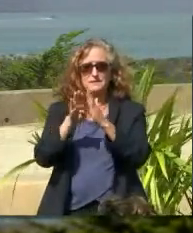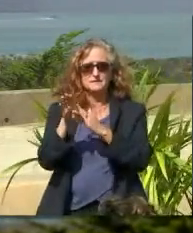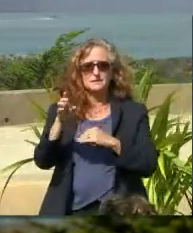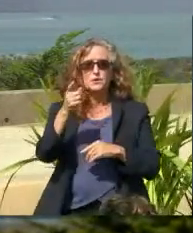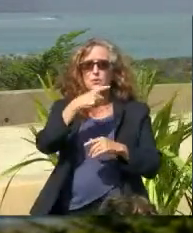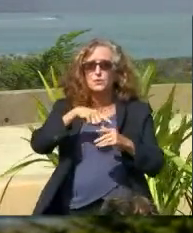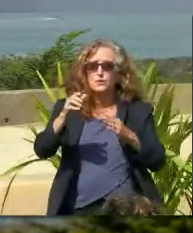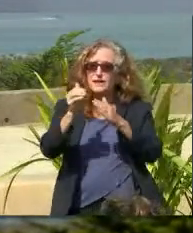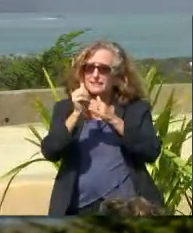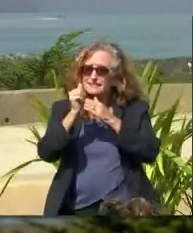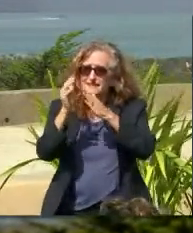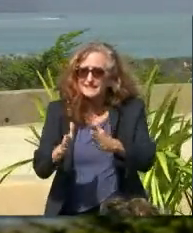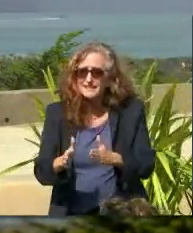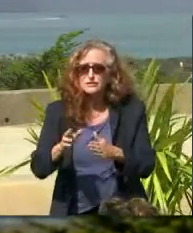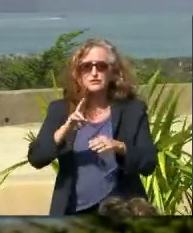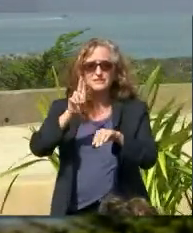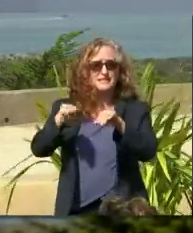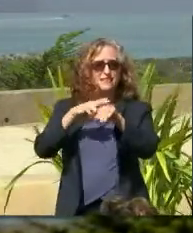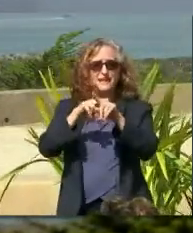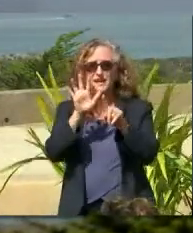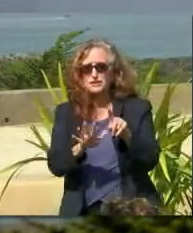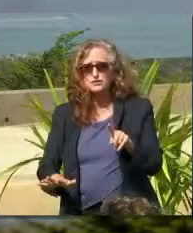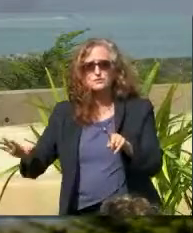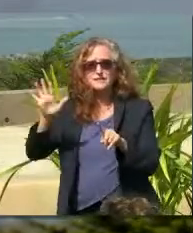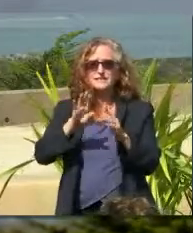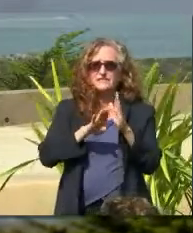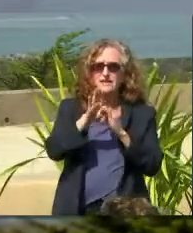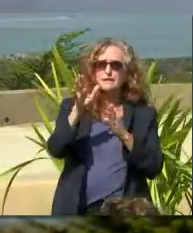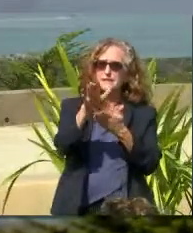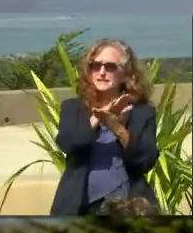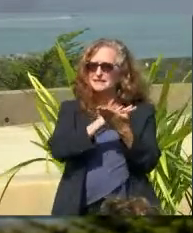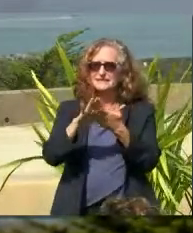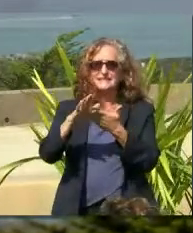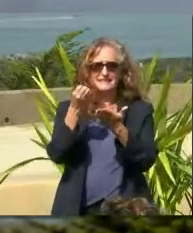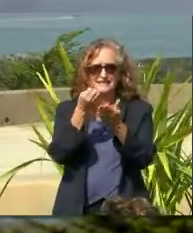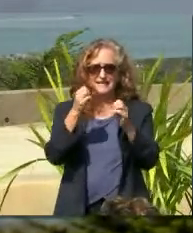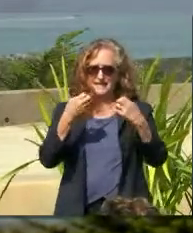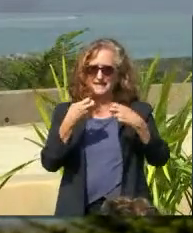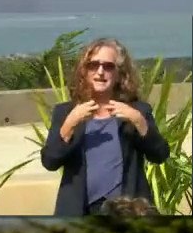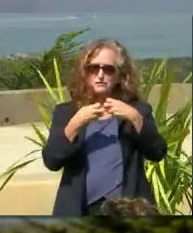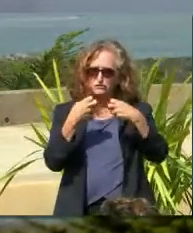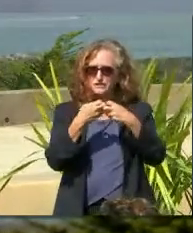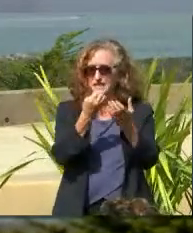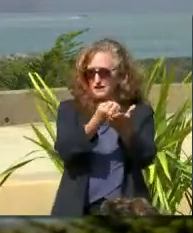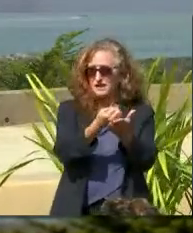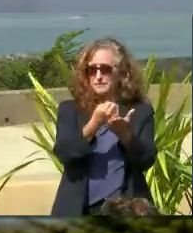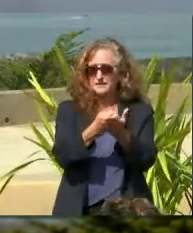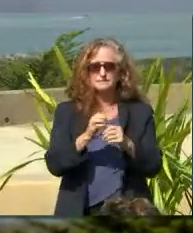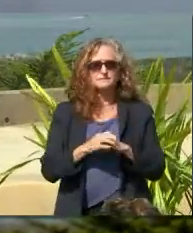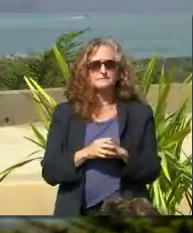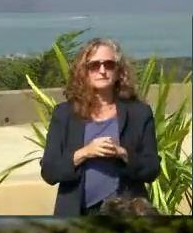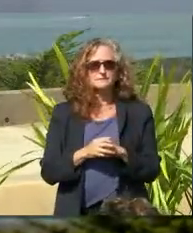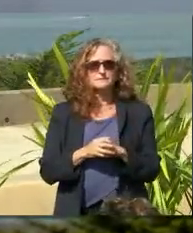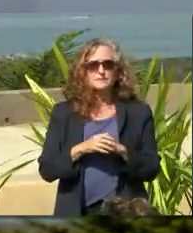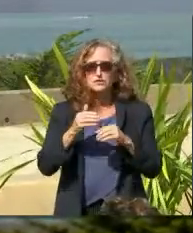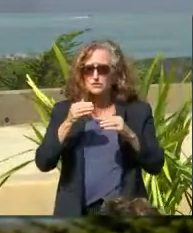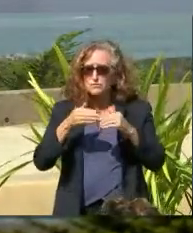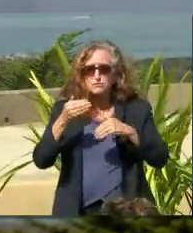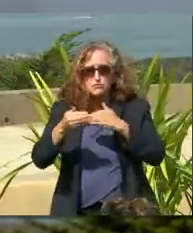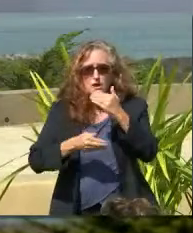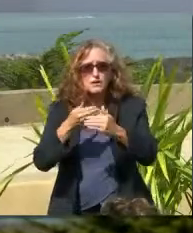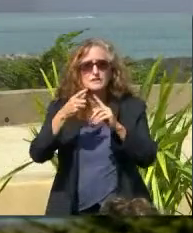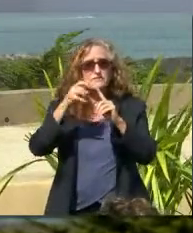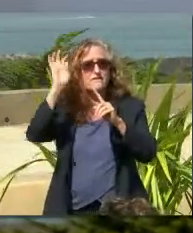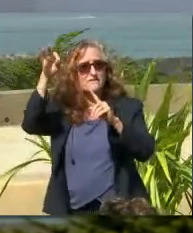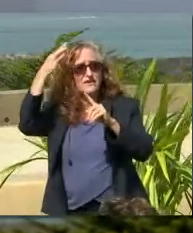leading the world and the nation when it comes to the development of a clean energy economy. And we are so thrilled by the progress that the federal